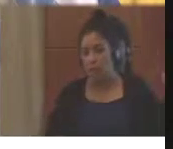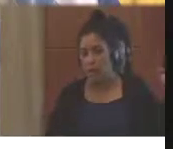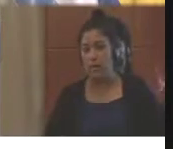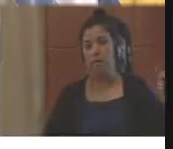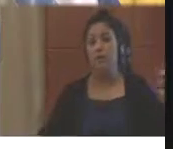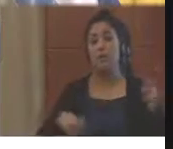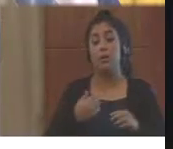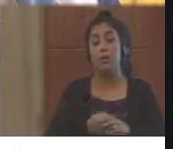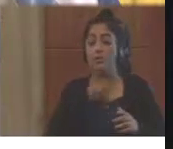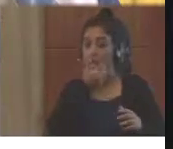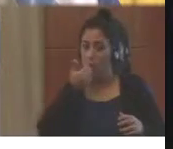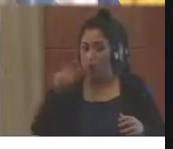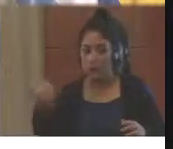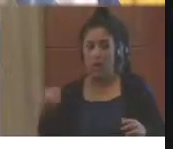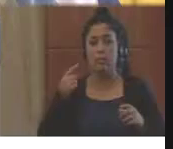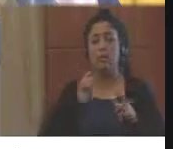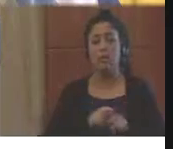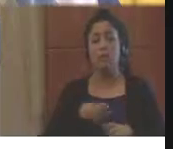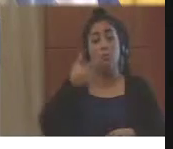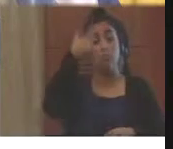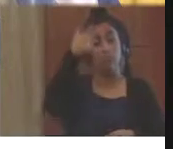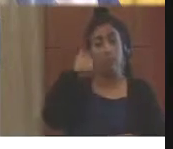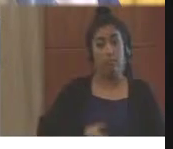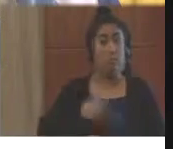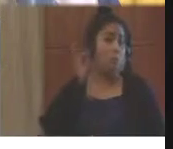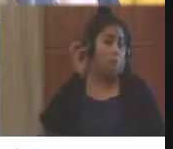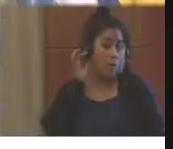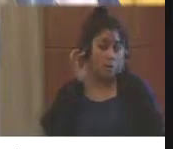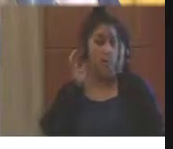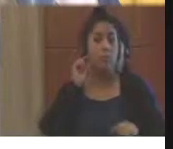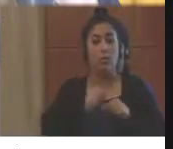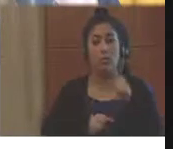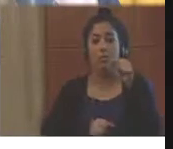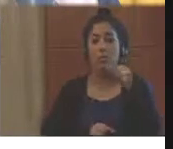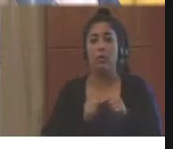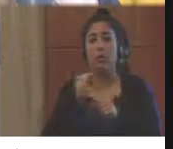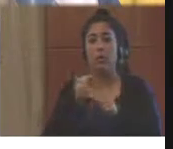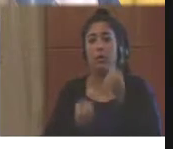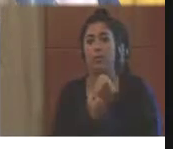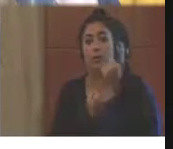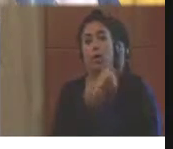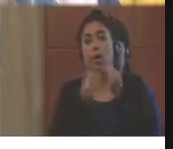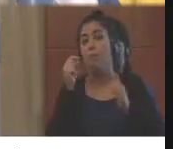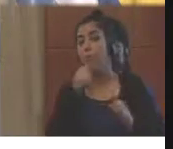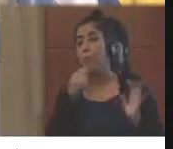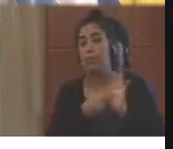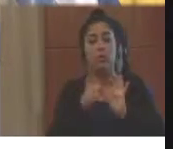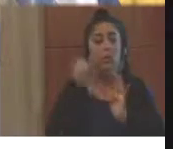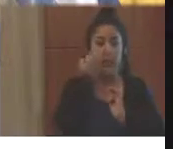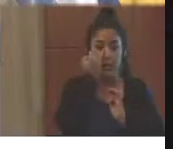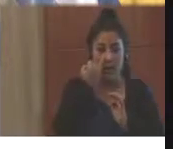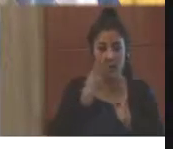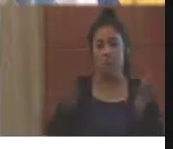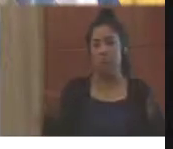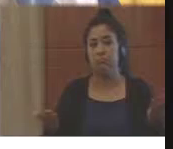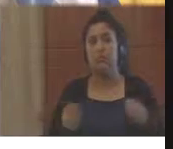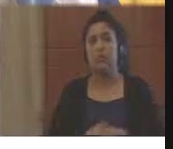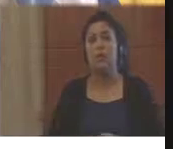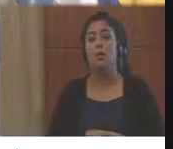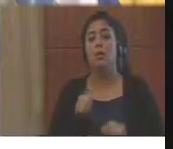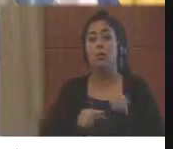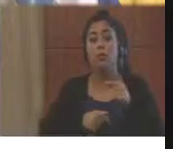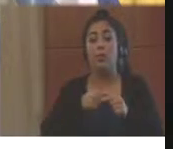poor people's organizations, from agenda setting to implementation to monitoring roles. In